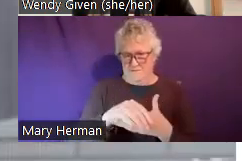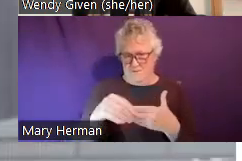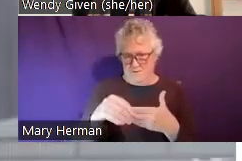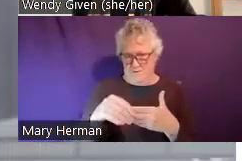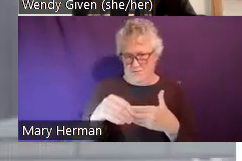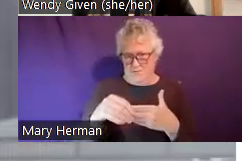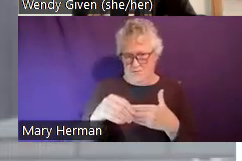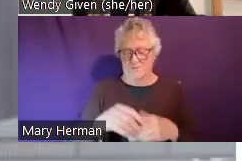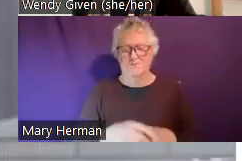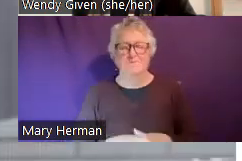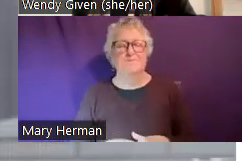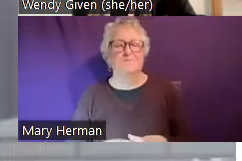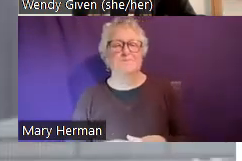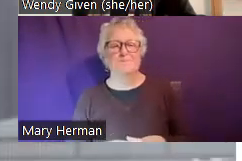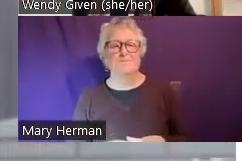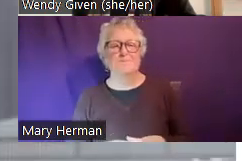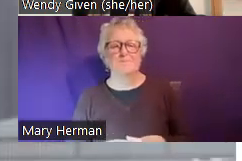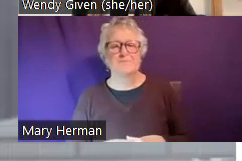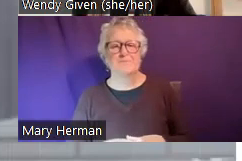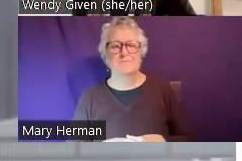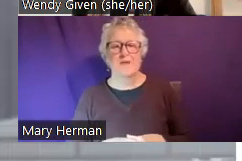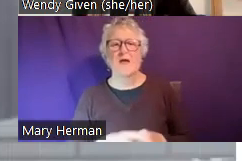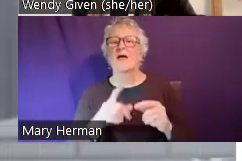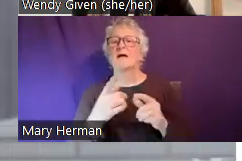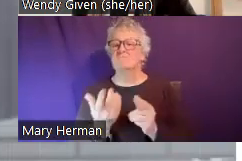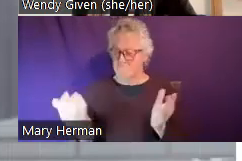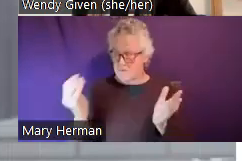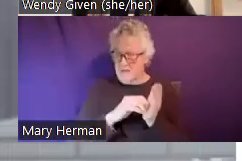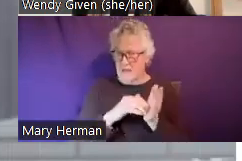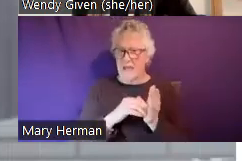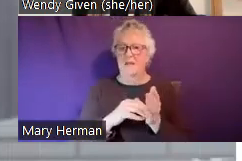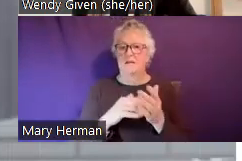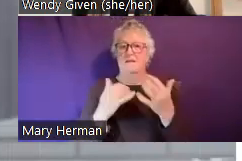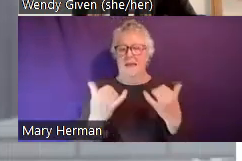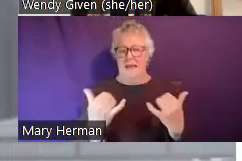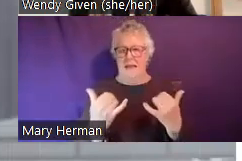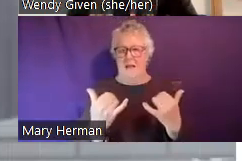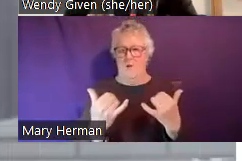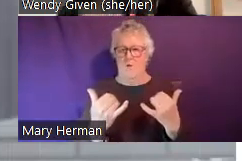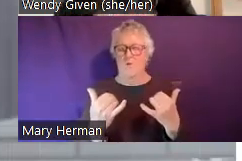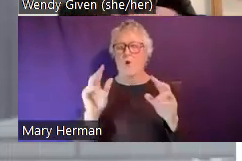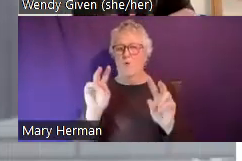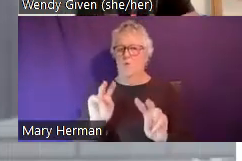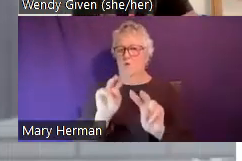So here we are again. This is back to looking at our site.